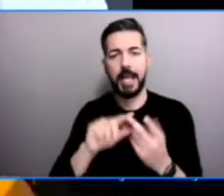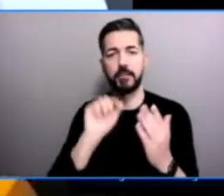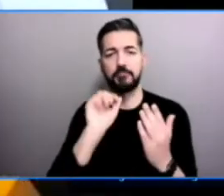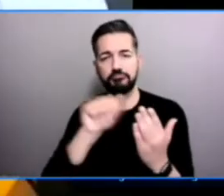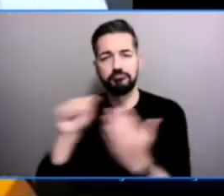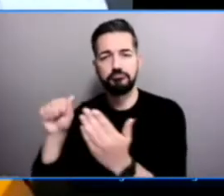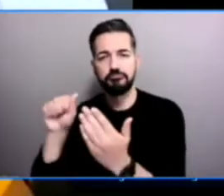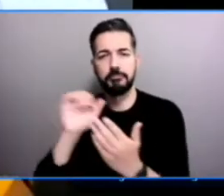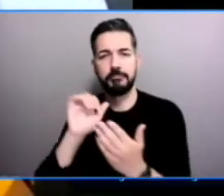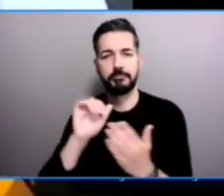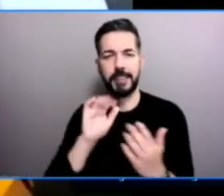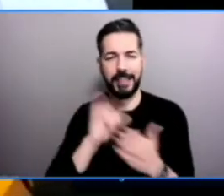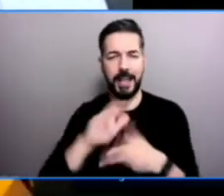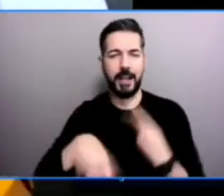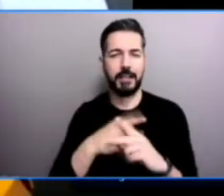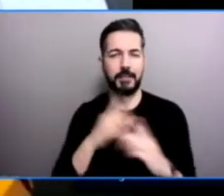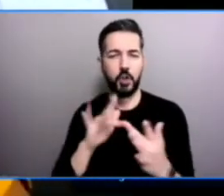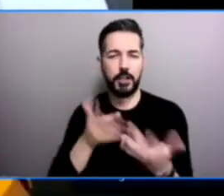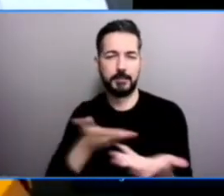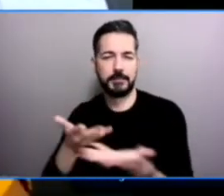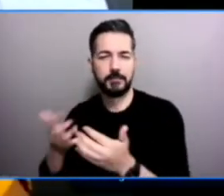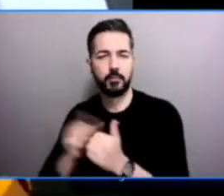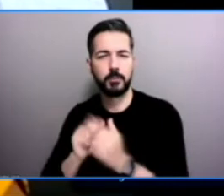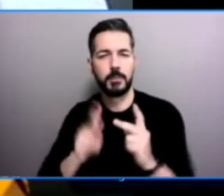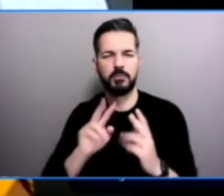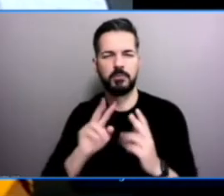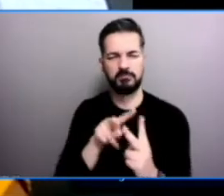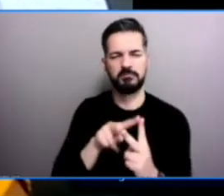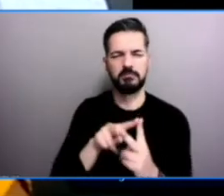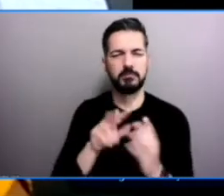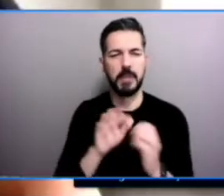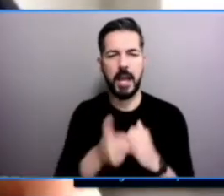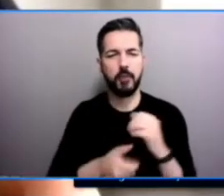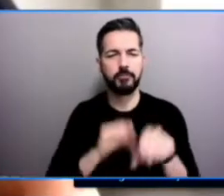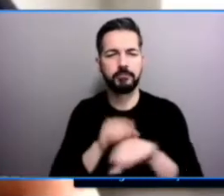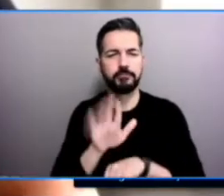feel pretty solid in how we work together.